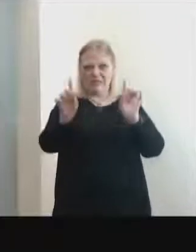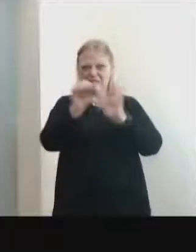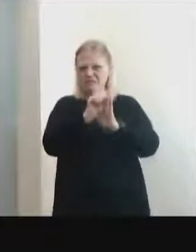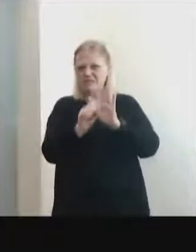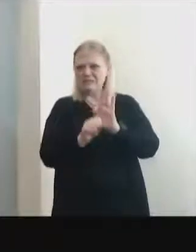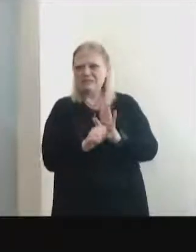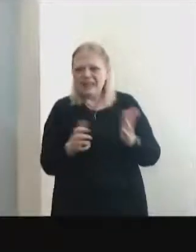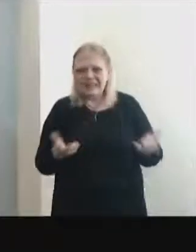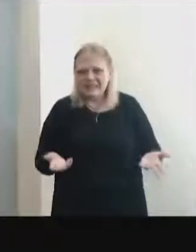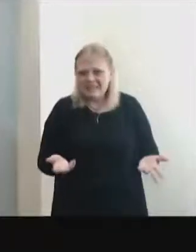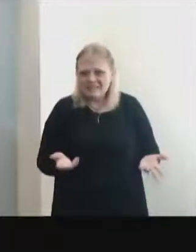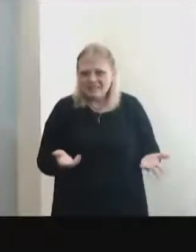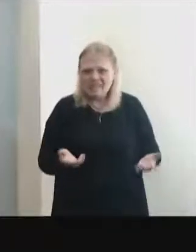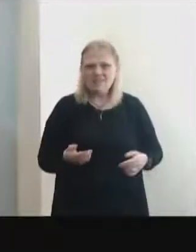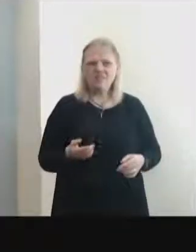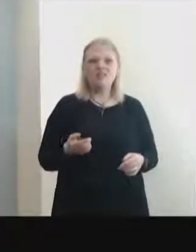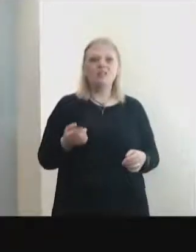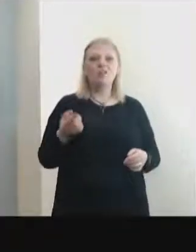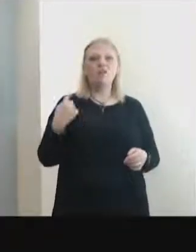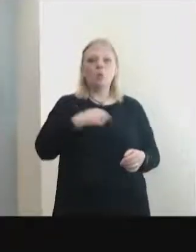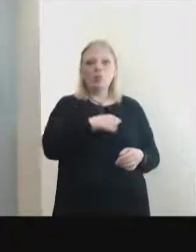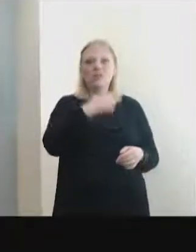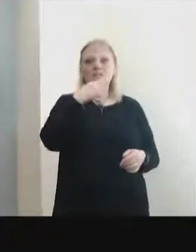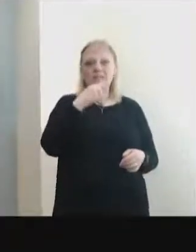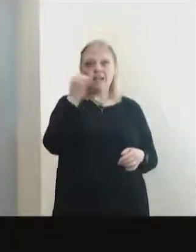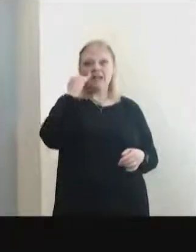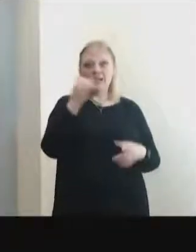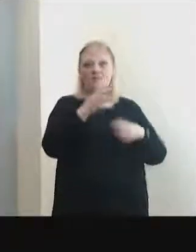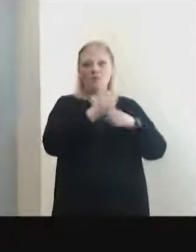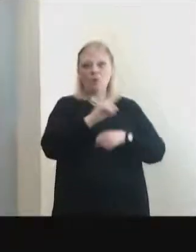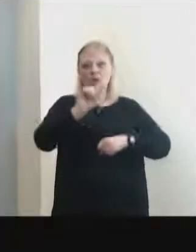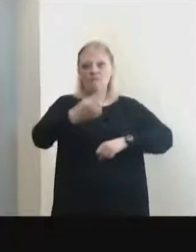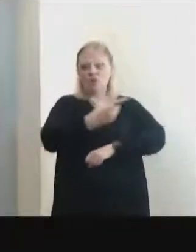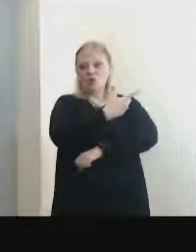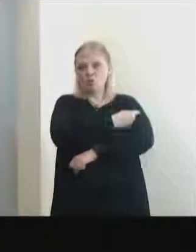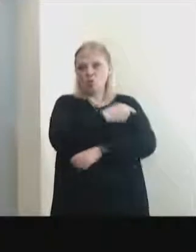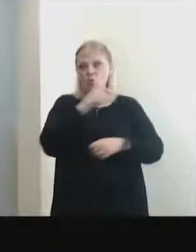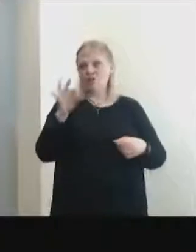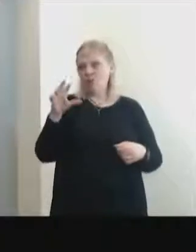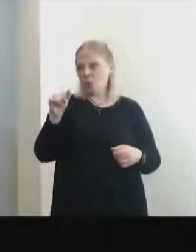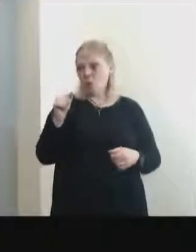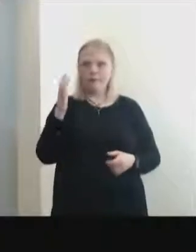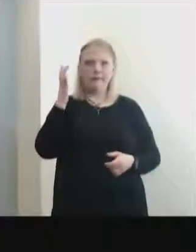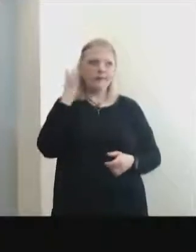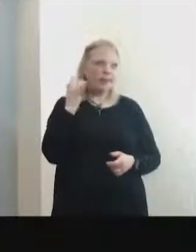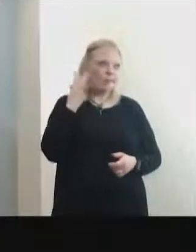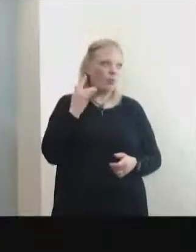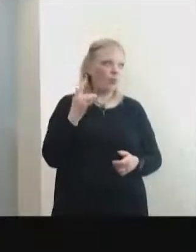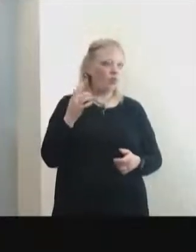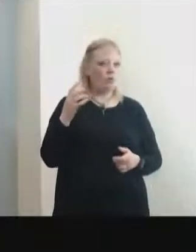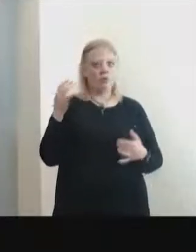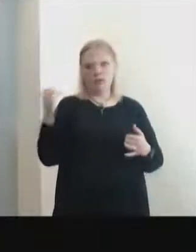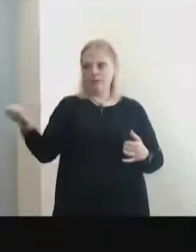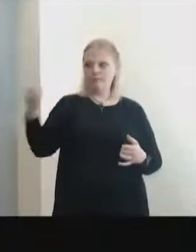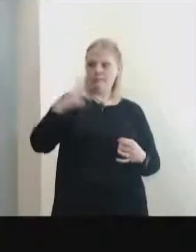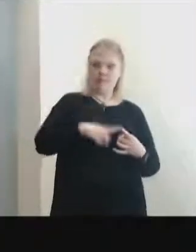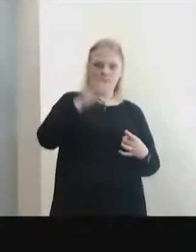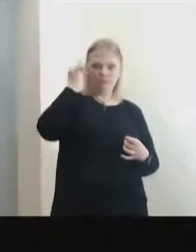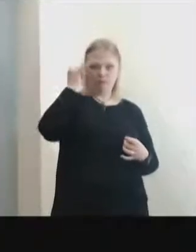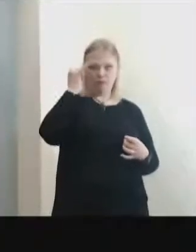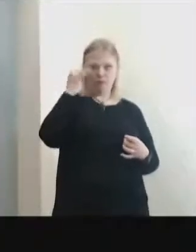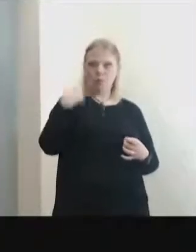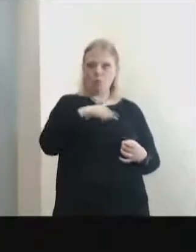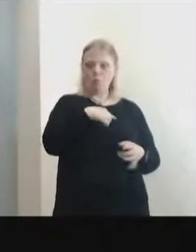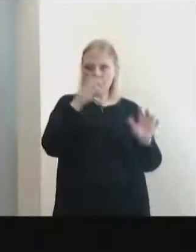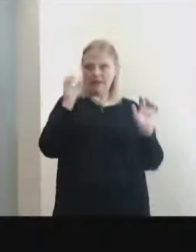state. We have said if individuals got a first dose in Florida, California, and now they're back in Buffalo, that we